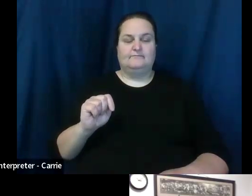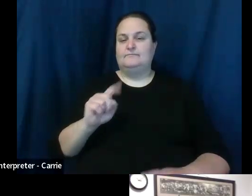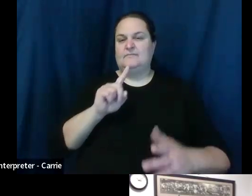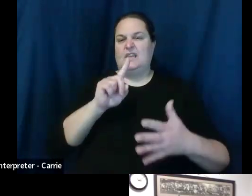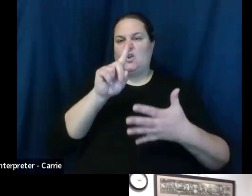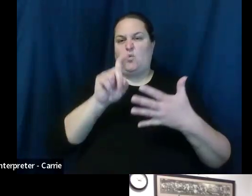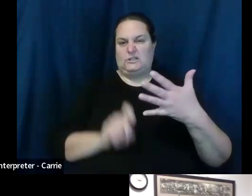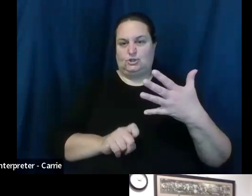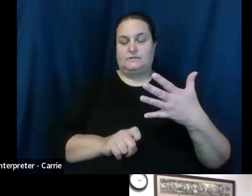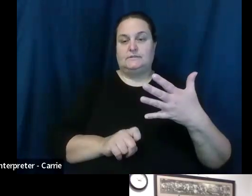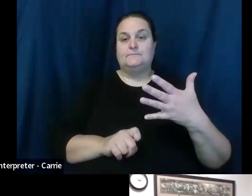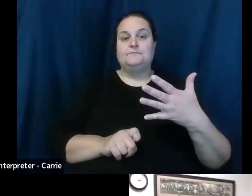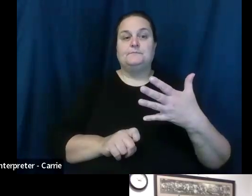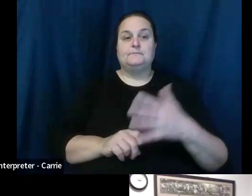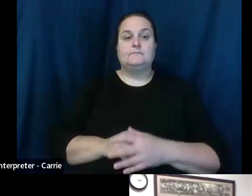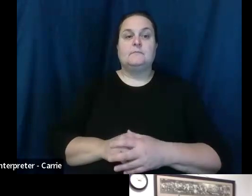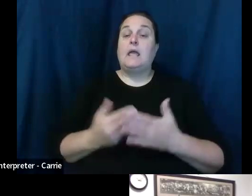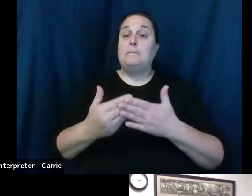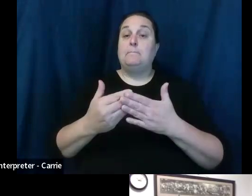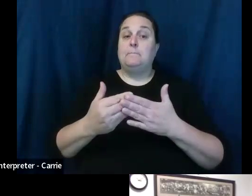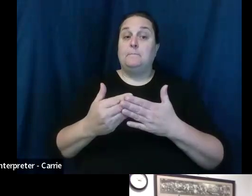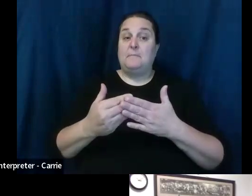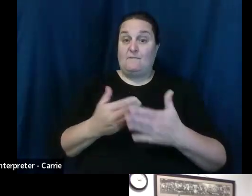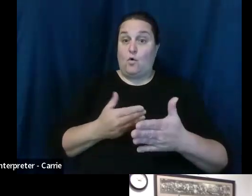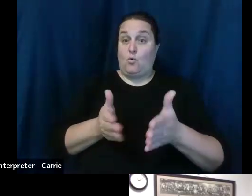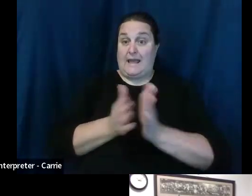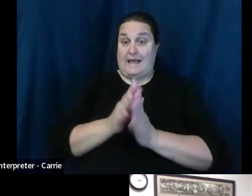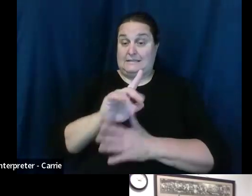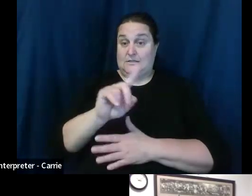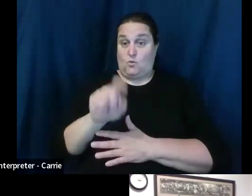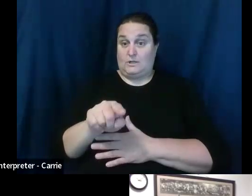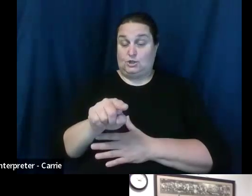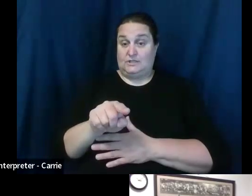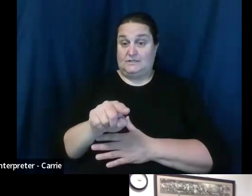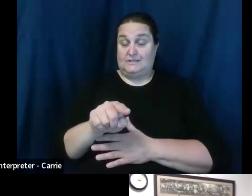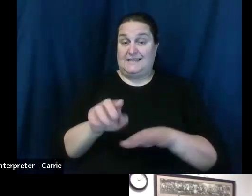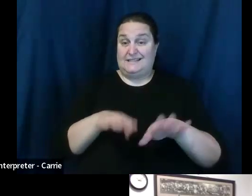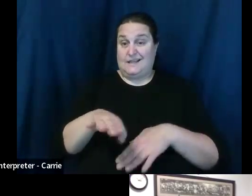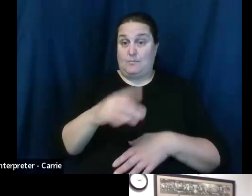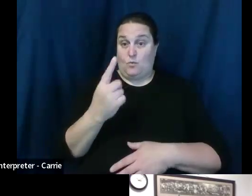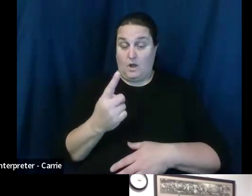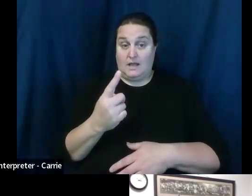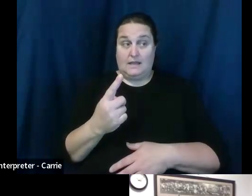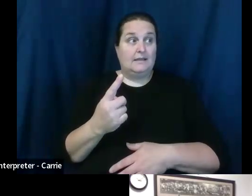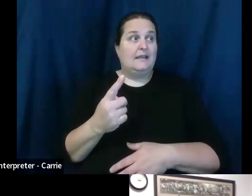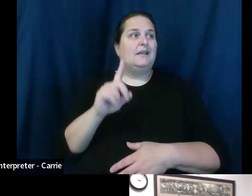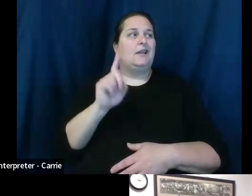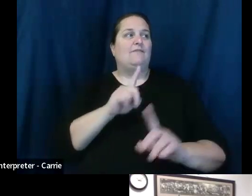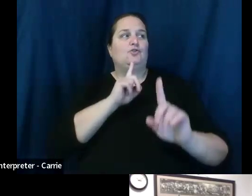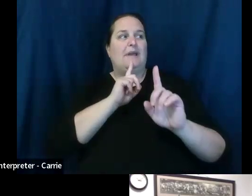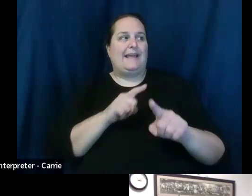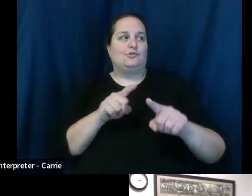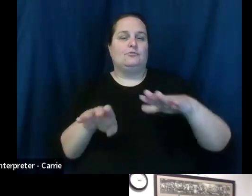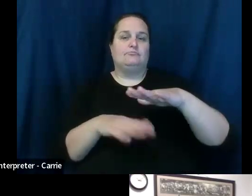Now, before we ask the actual questions of step one, we just have a few questions about